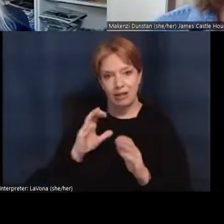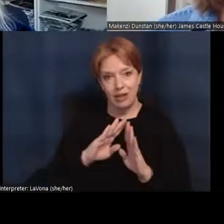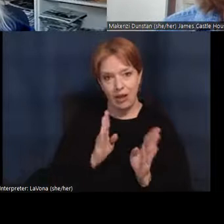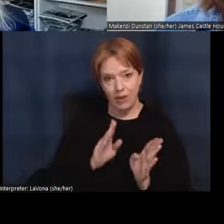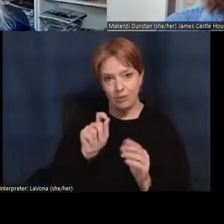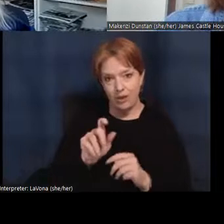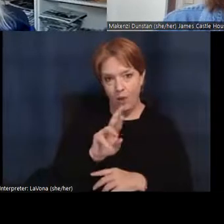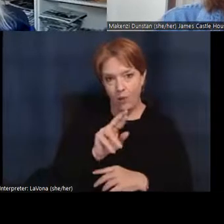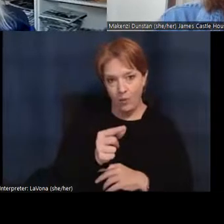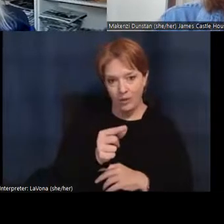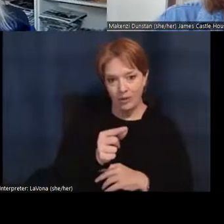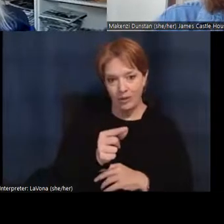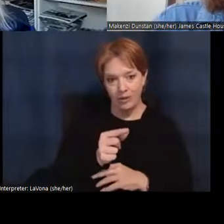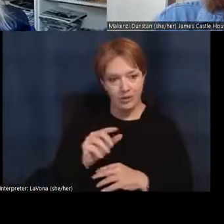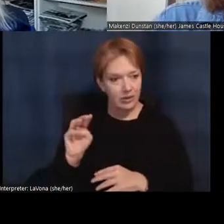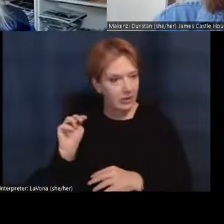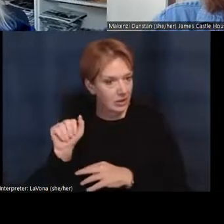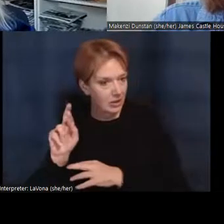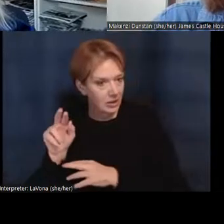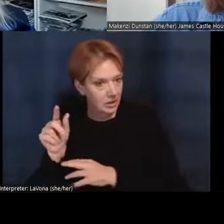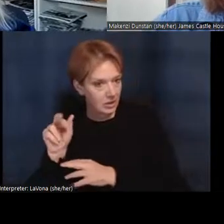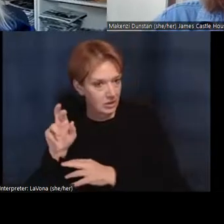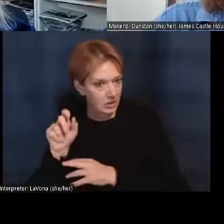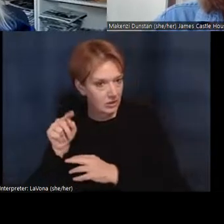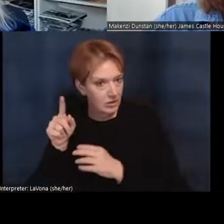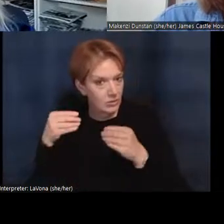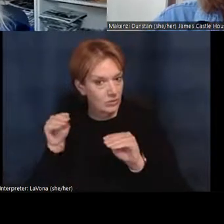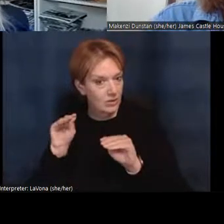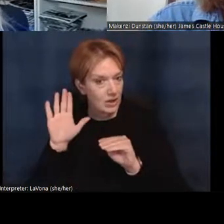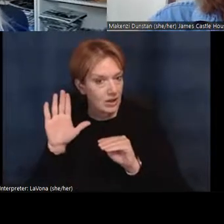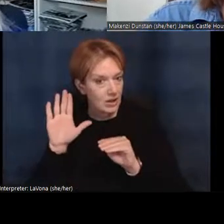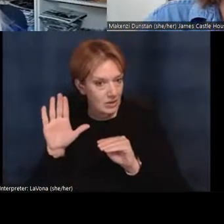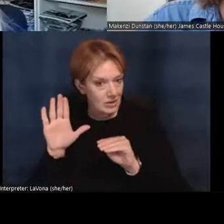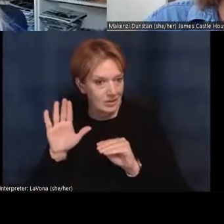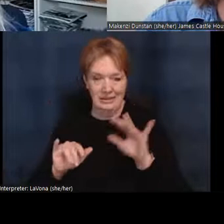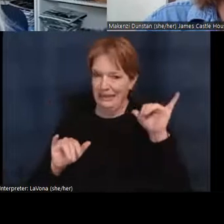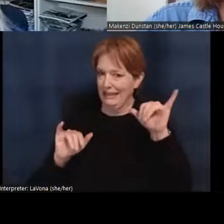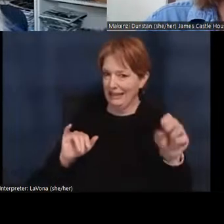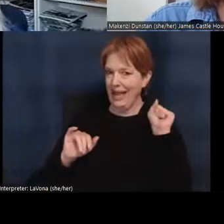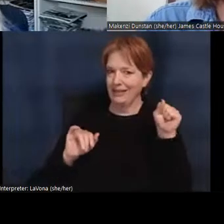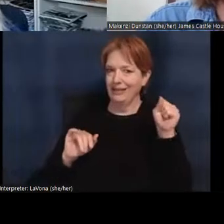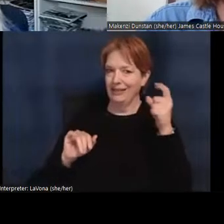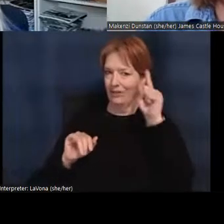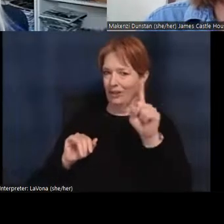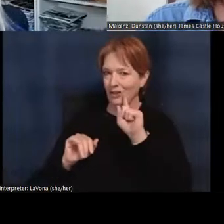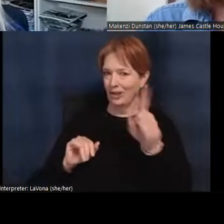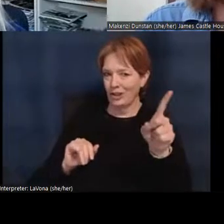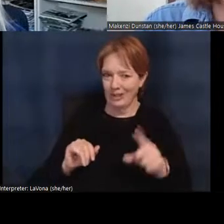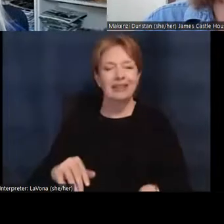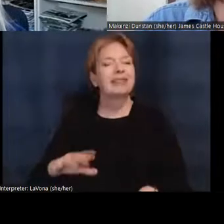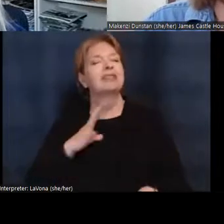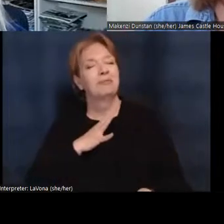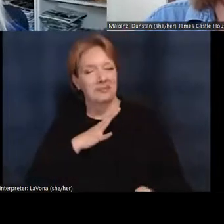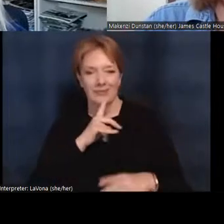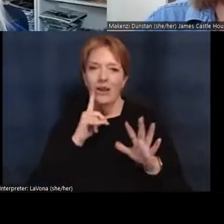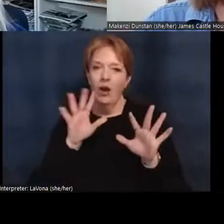thejamescastlehouse.org. I'm not sure, Margaret, are you also selling it at your retail space? Yes, awesome. Absolutely. Wonderful. It is